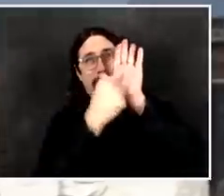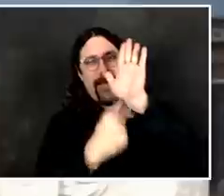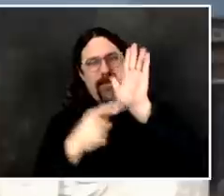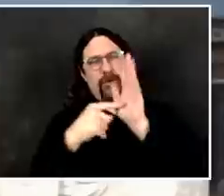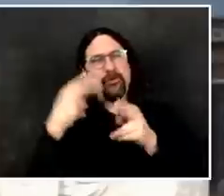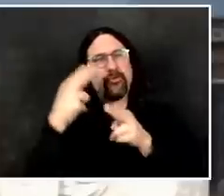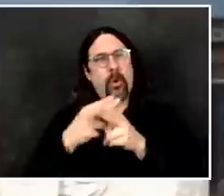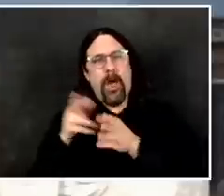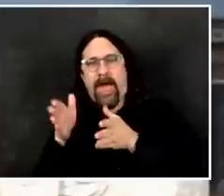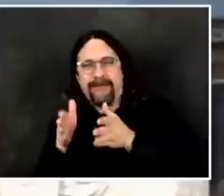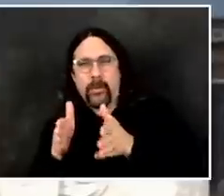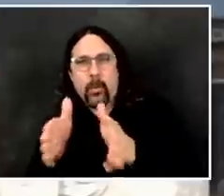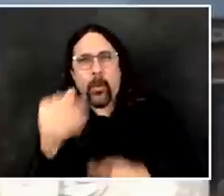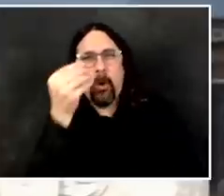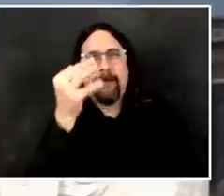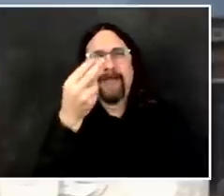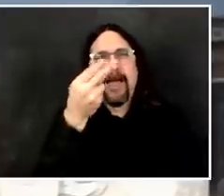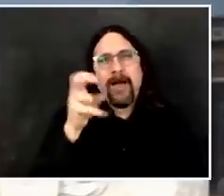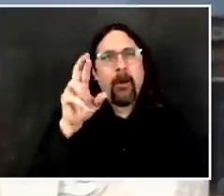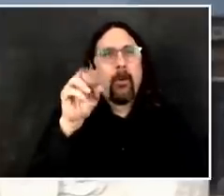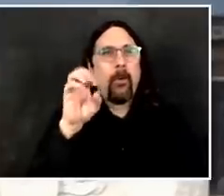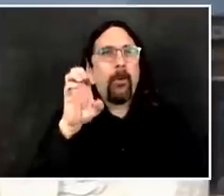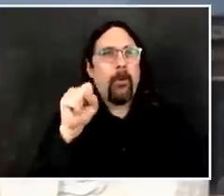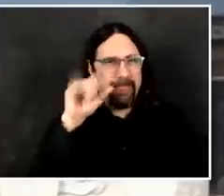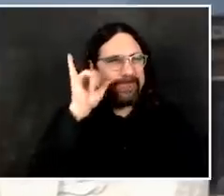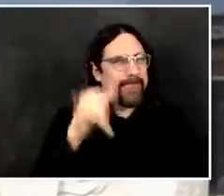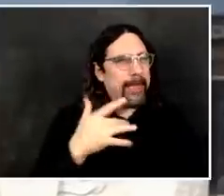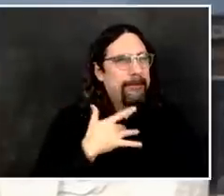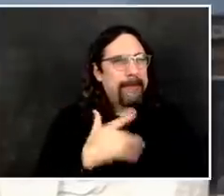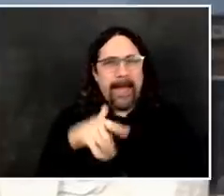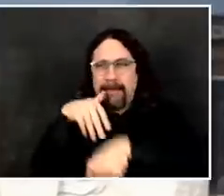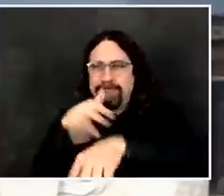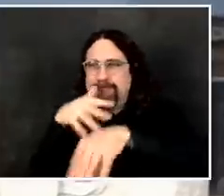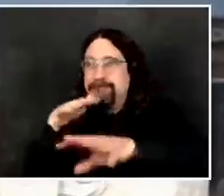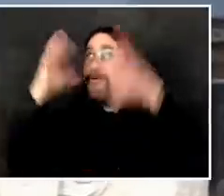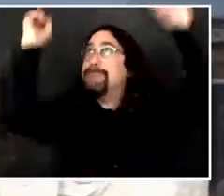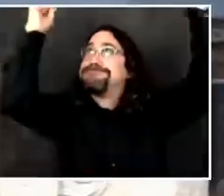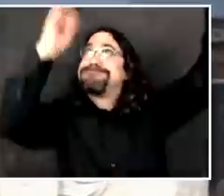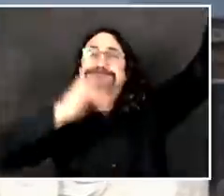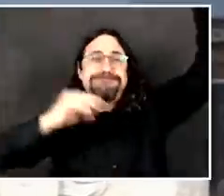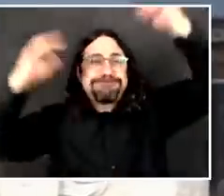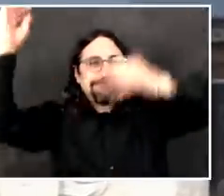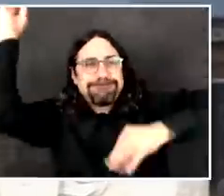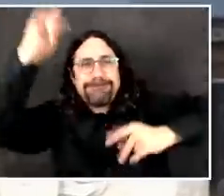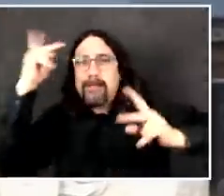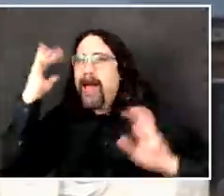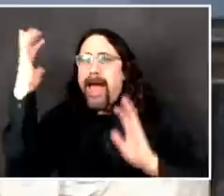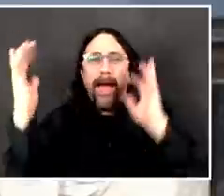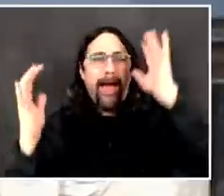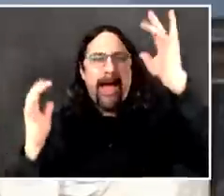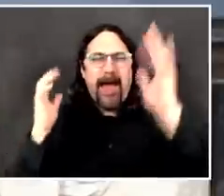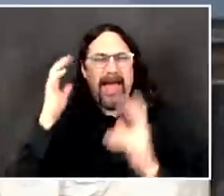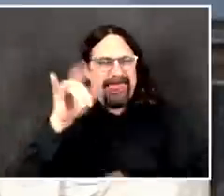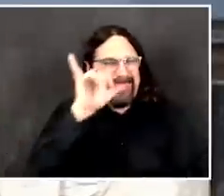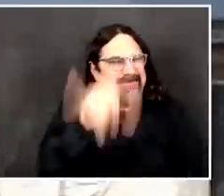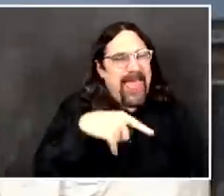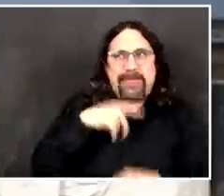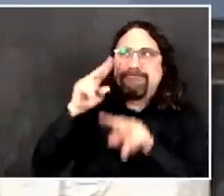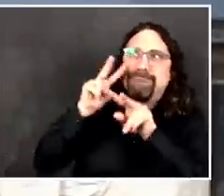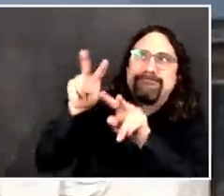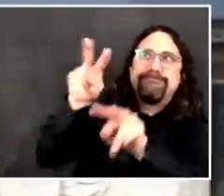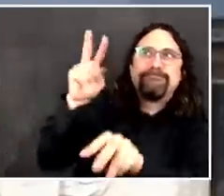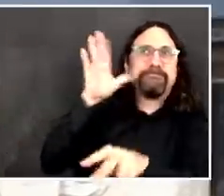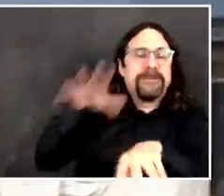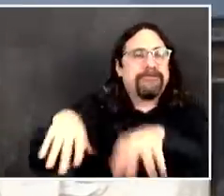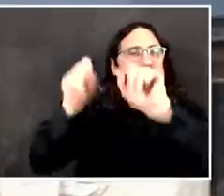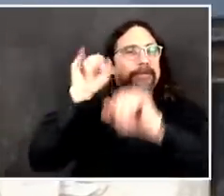will speak to the rebirth of New York City. This one will speak to a kind of heroism that is intrinsic to who we are